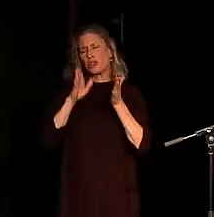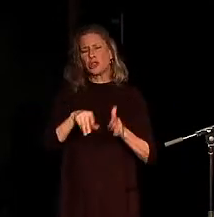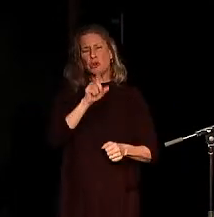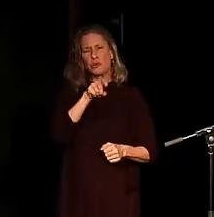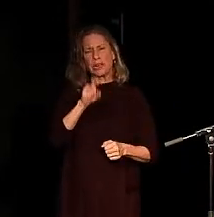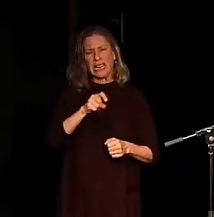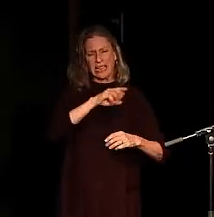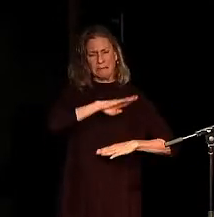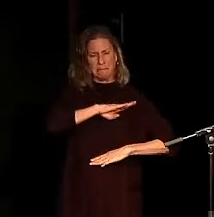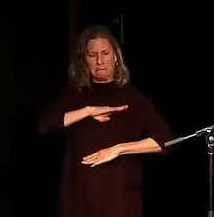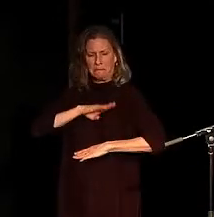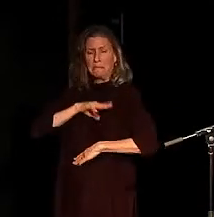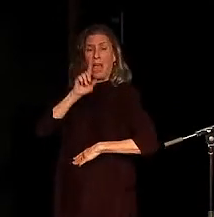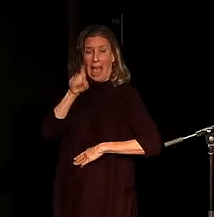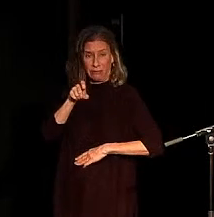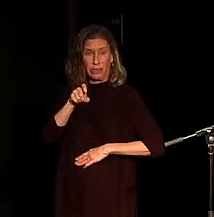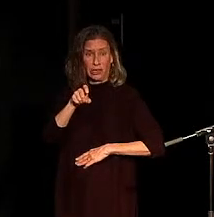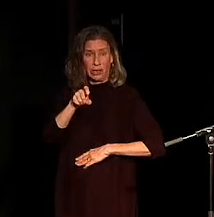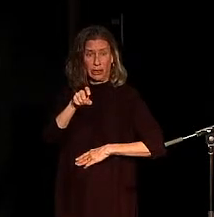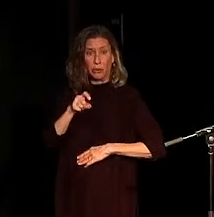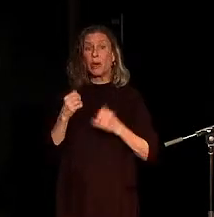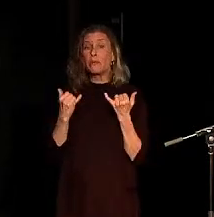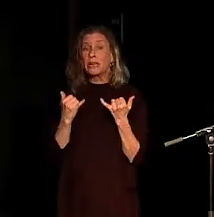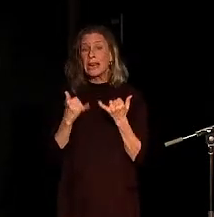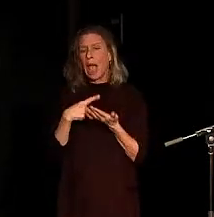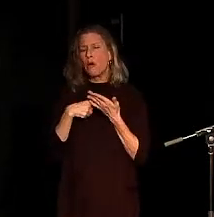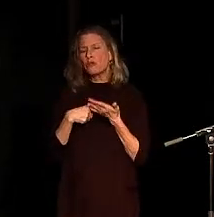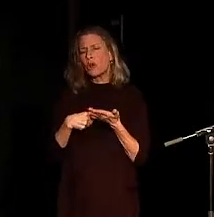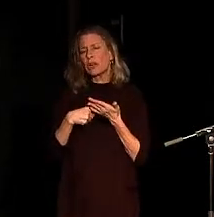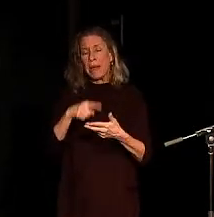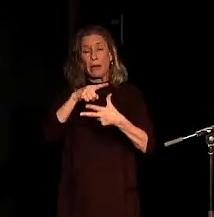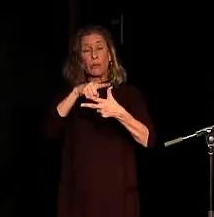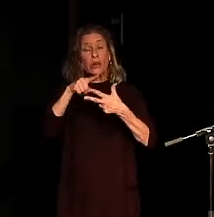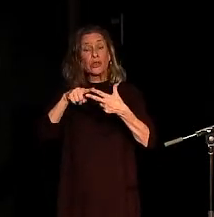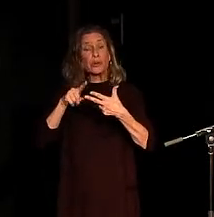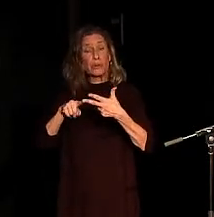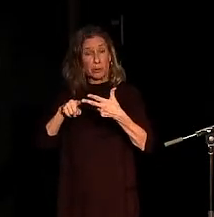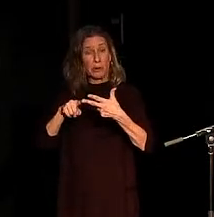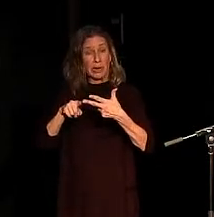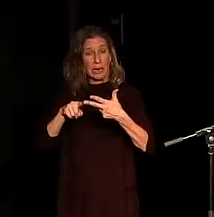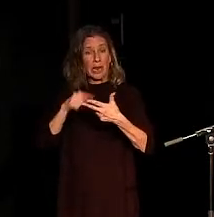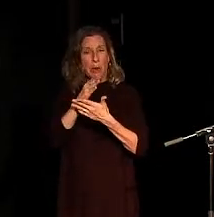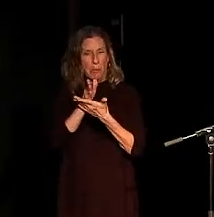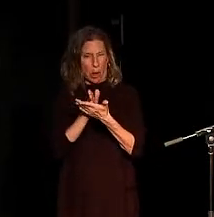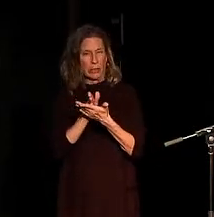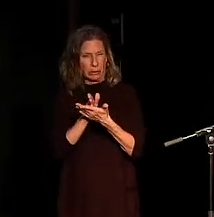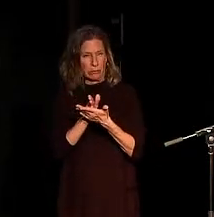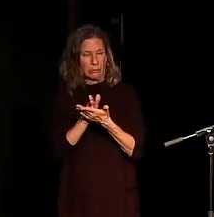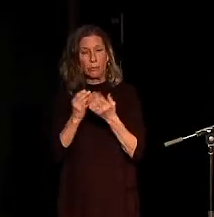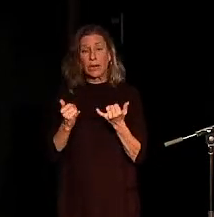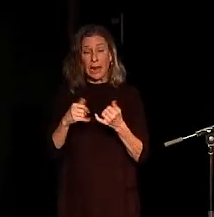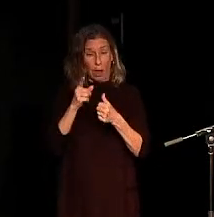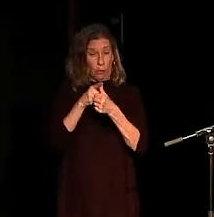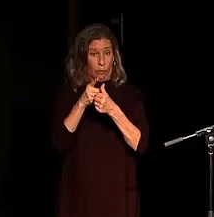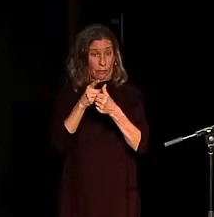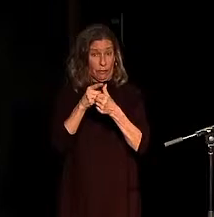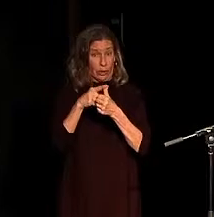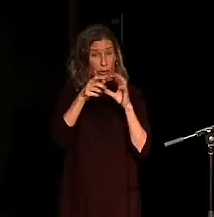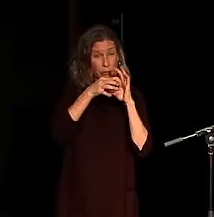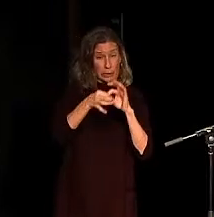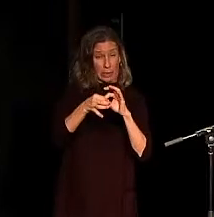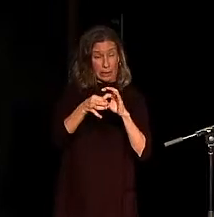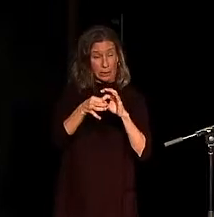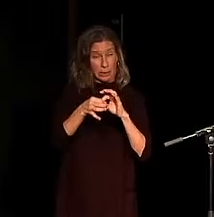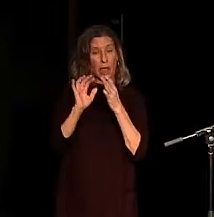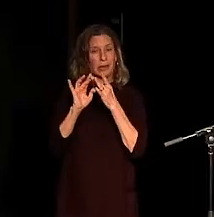meet, I want to use the opportunity of the question to talk about three different arms of this work. Mm-hmm. One, it relates